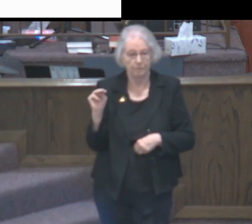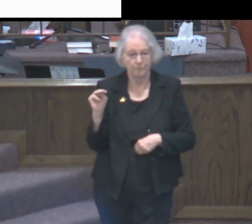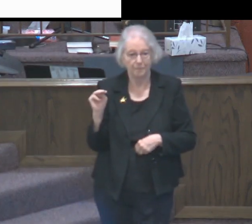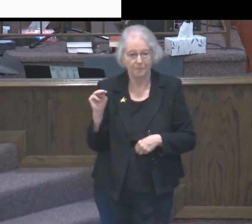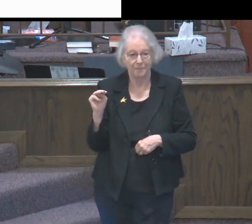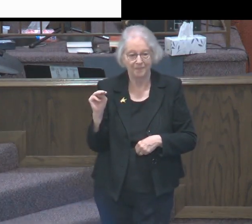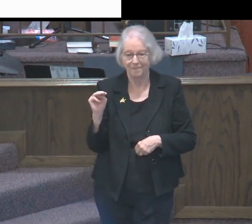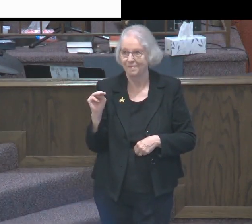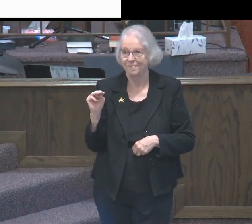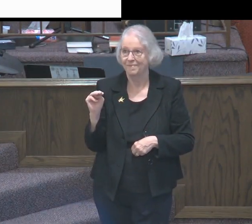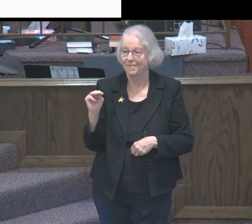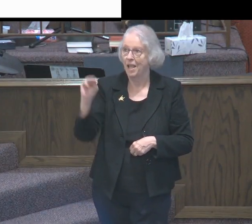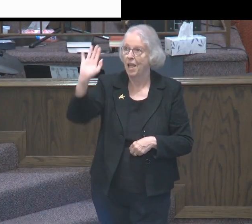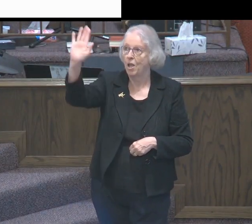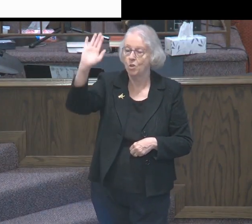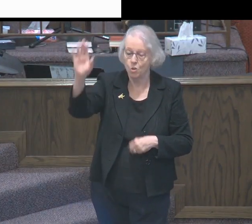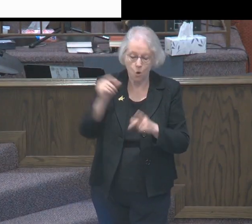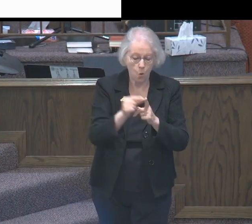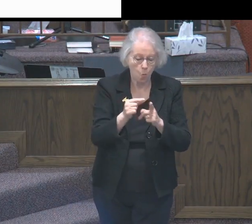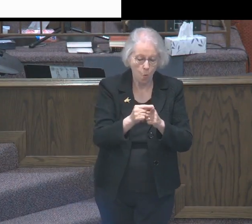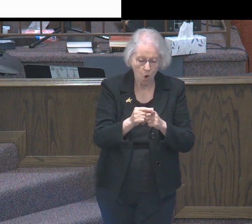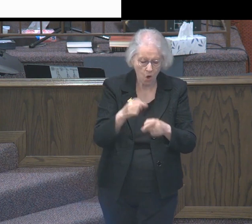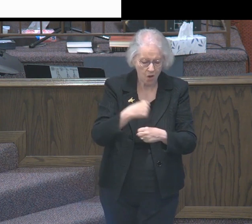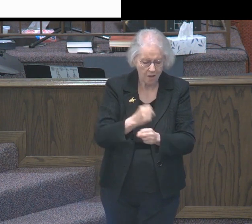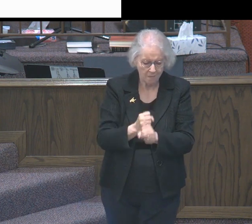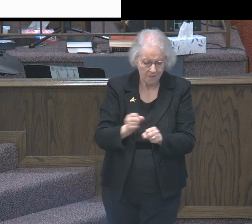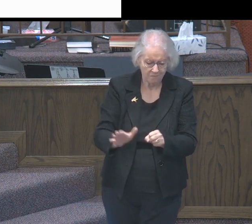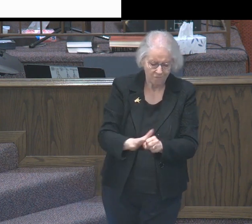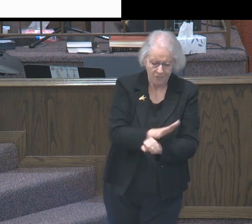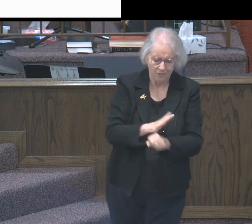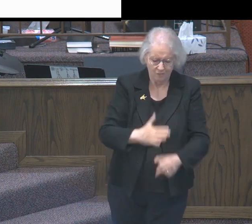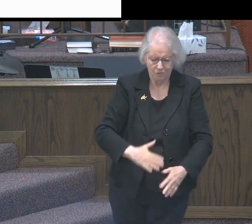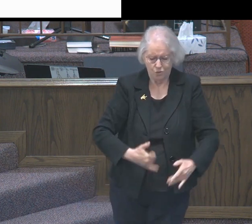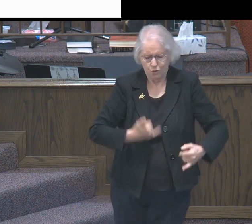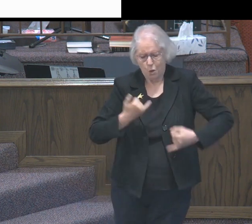And your word was to me the joy and the rejoicing of my heart.